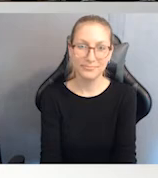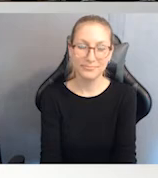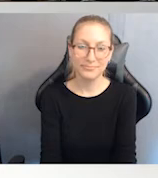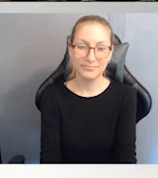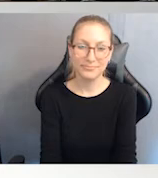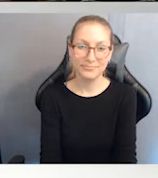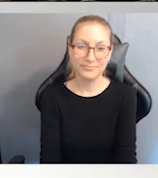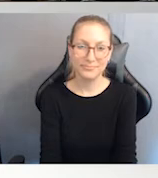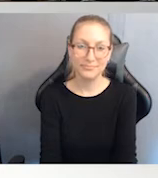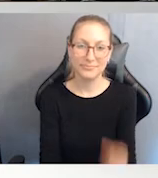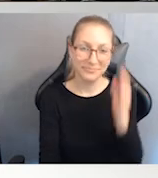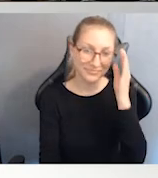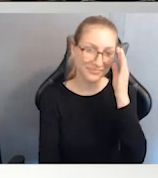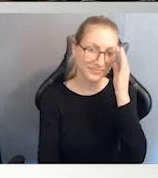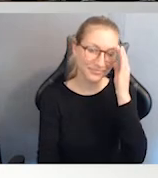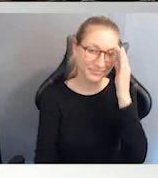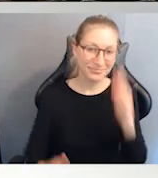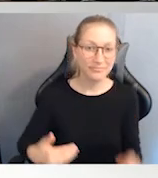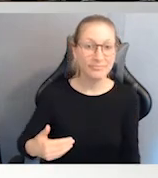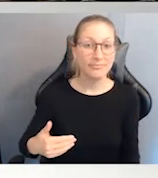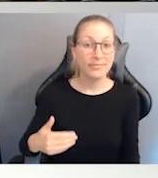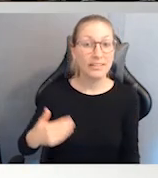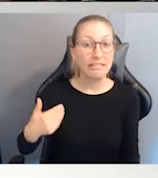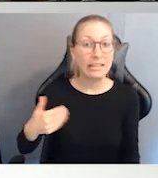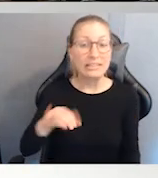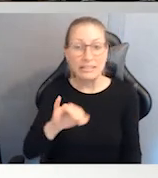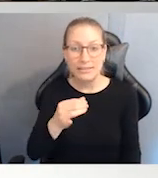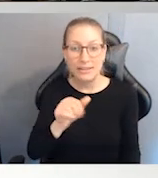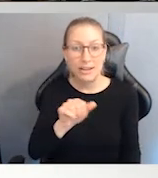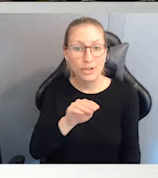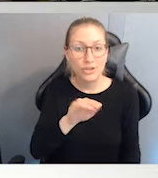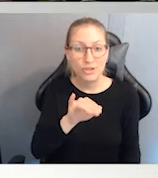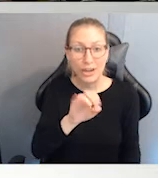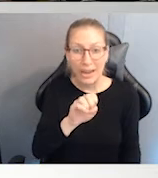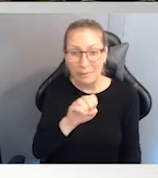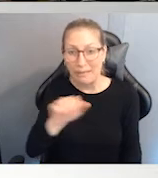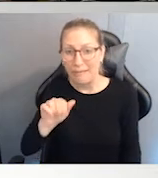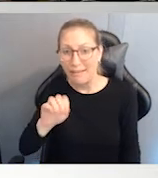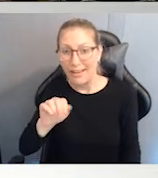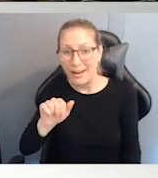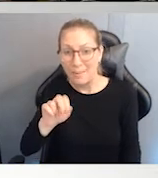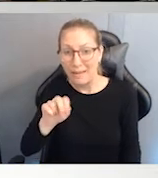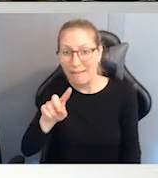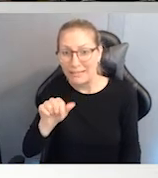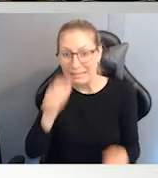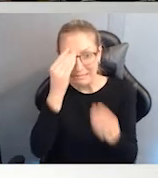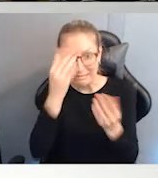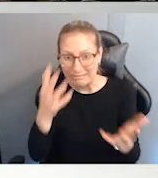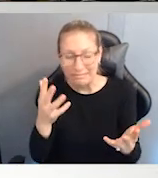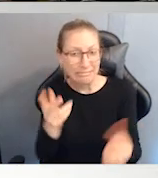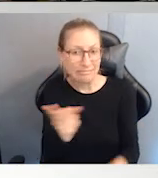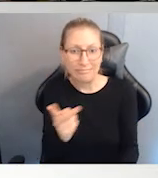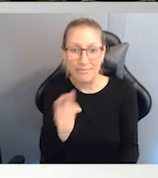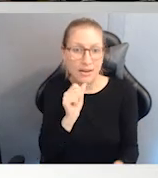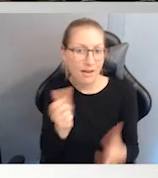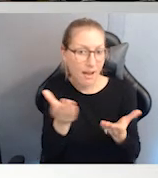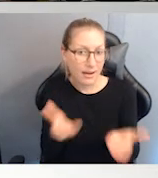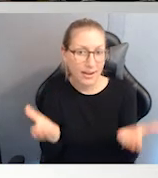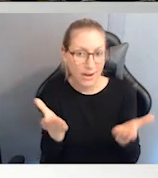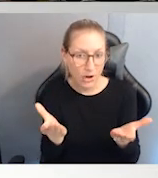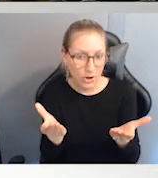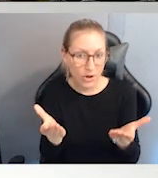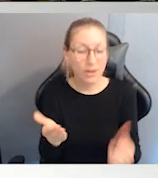Crew. This is Jamie and Amanda, by the way. They're not here either. We're supposed to be